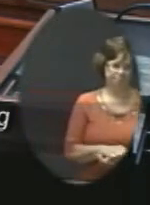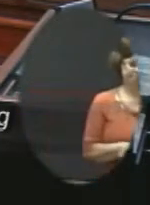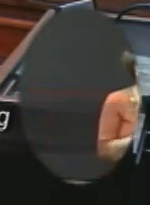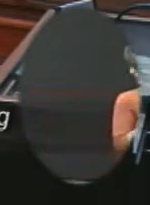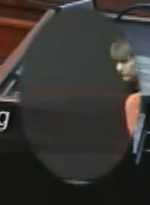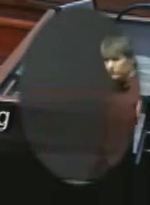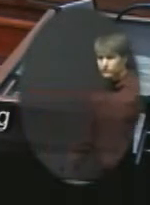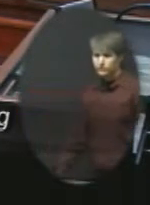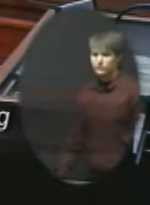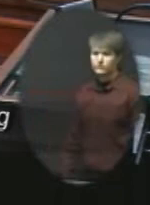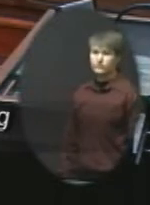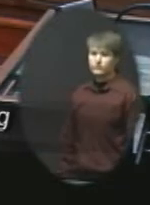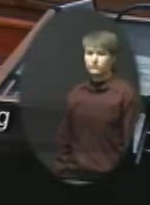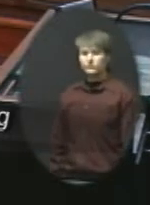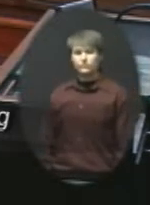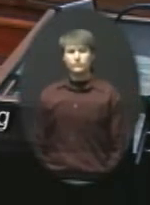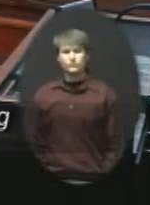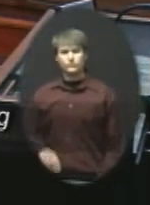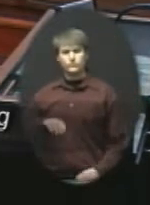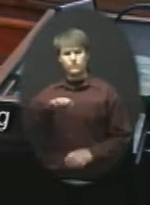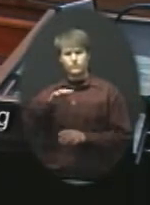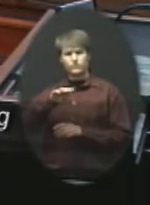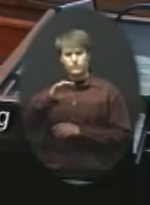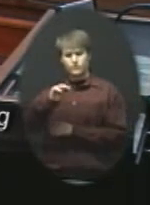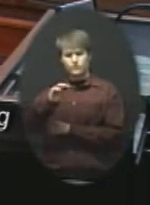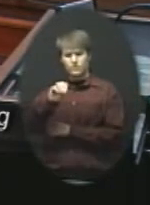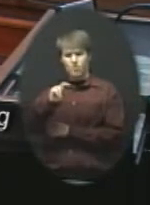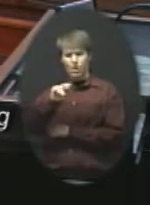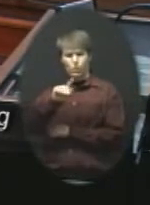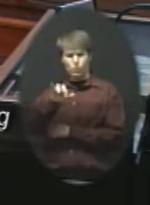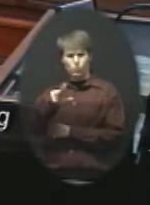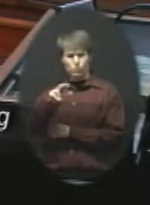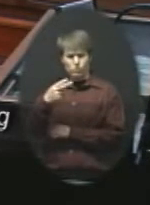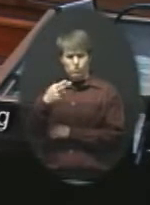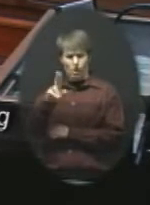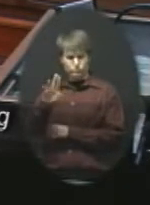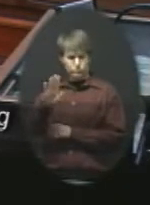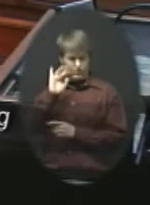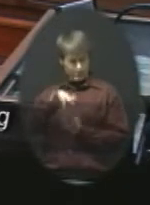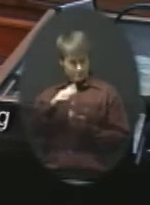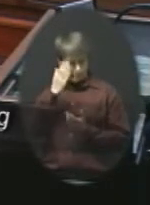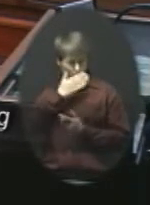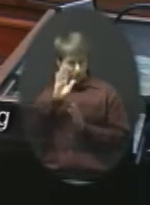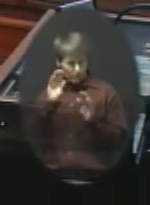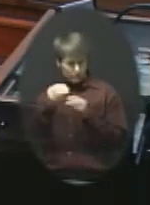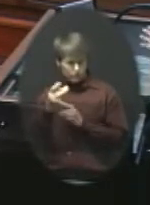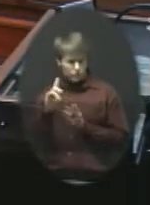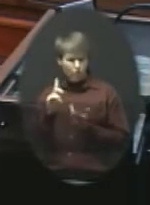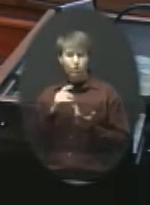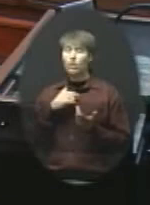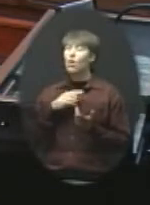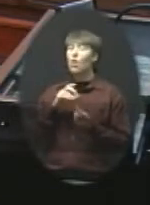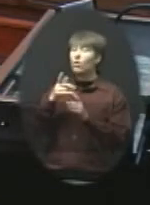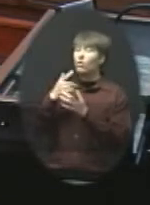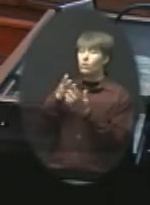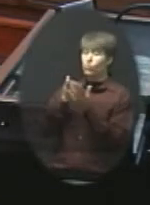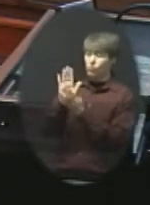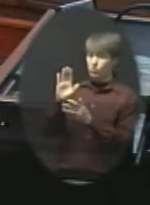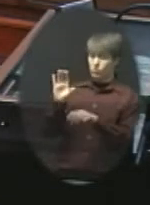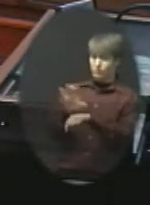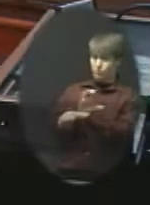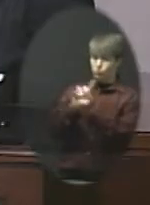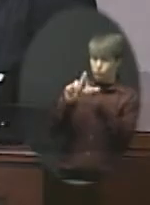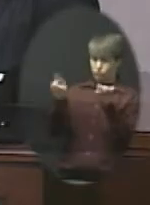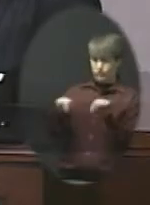the monitoring hub in the front office? Can you talk a little bit about that? It comes through on a computer screen, just like you're looking at there at your